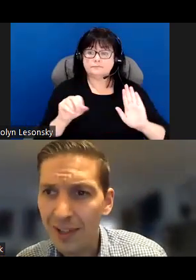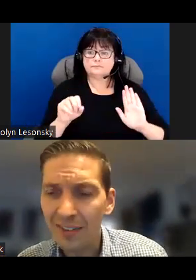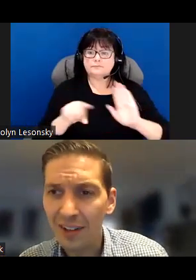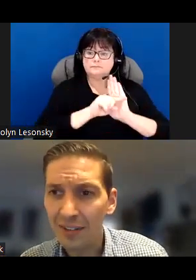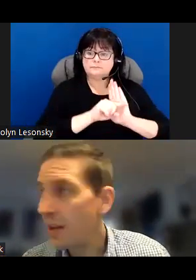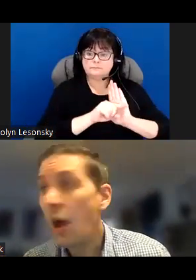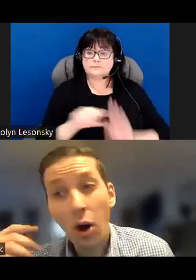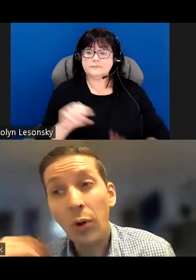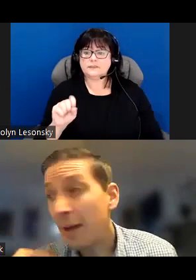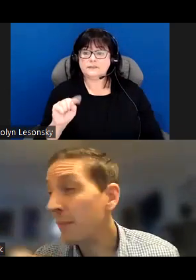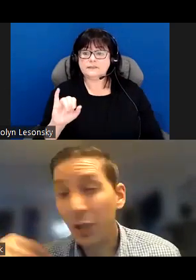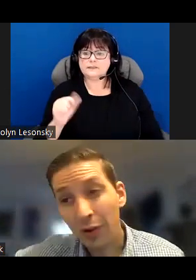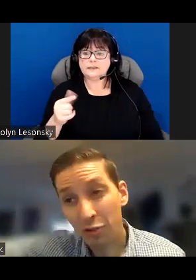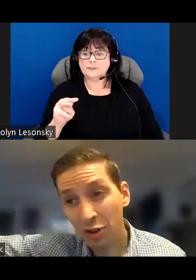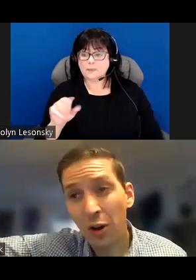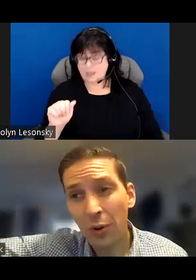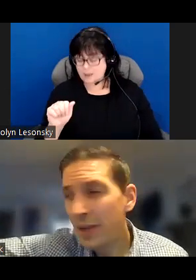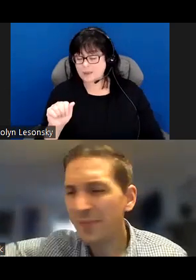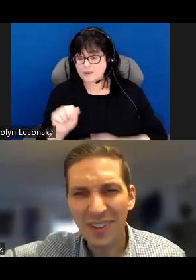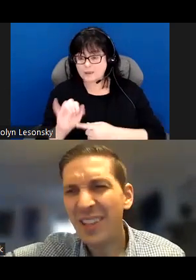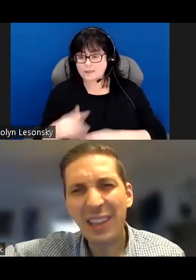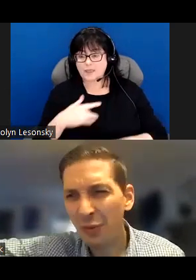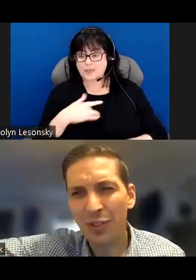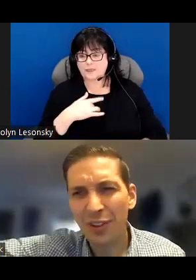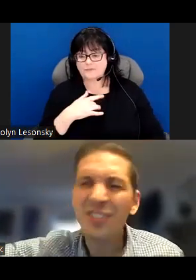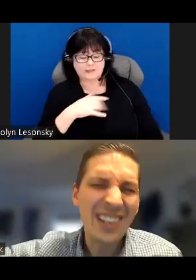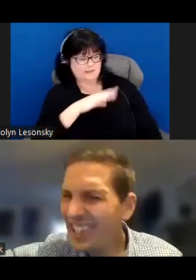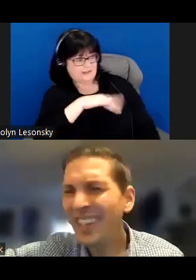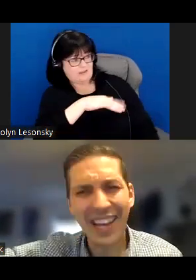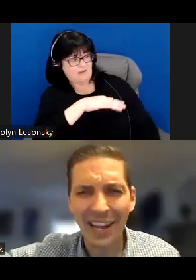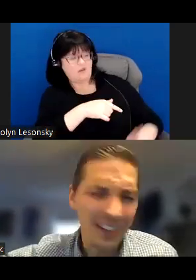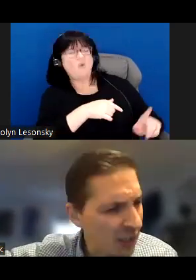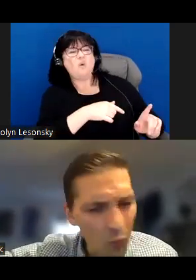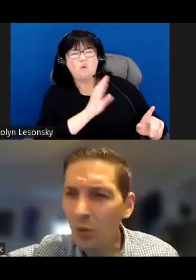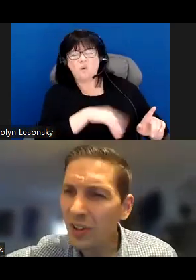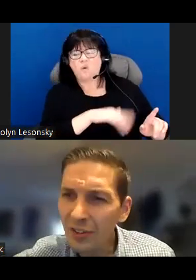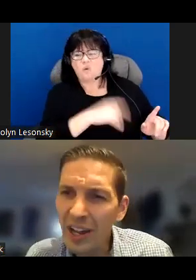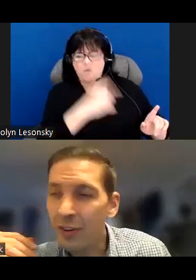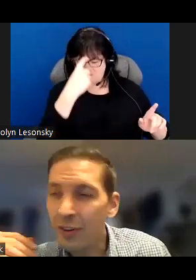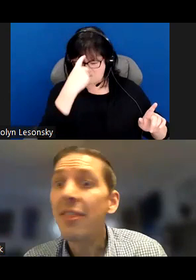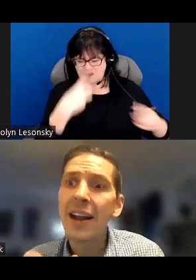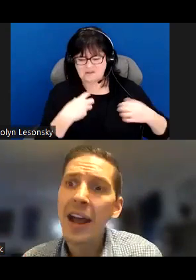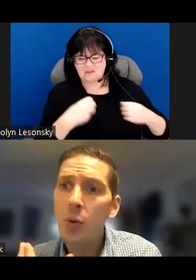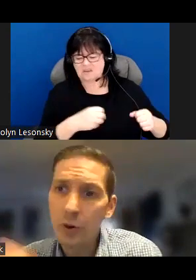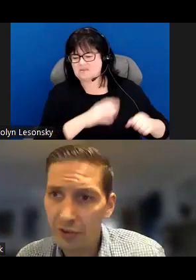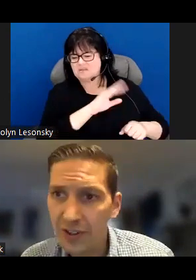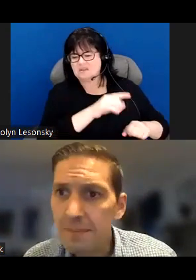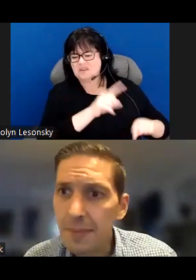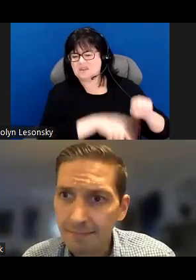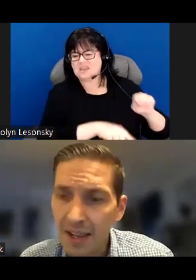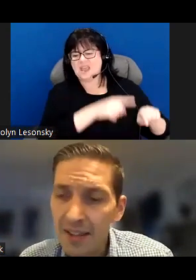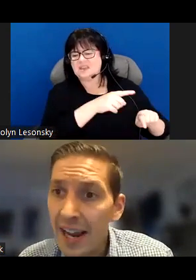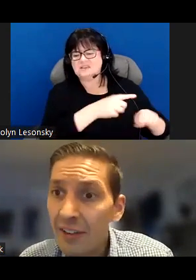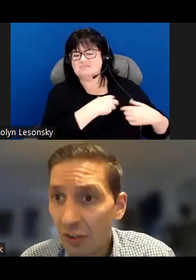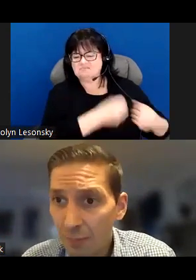person-to-person stigma that exists. Oh yeah, you know what, Joe, he lives with illness, he can't, he won't, he'll never, that outward